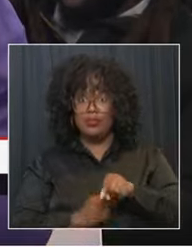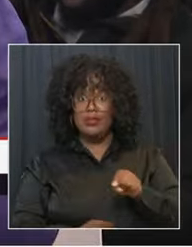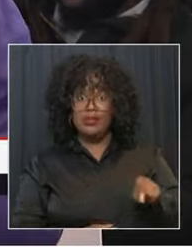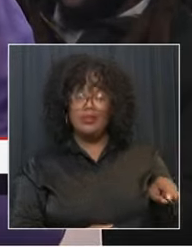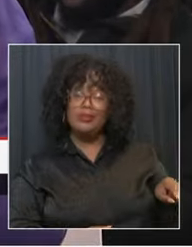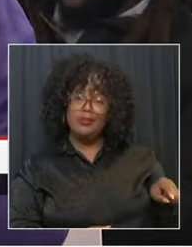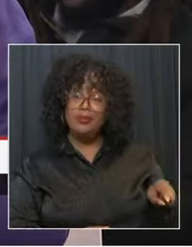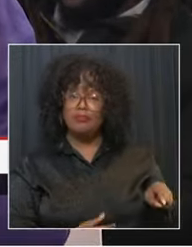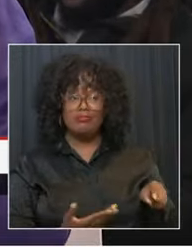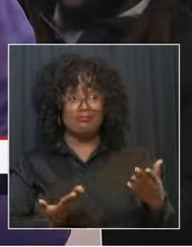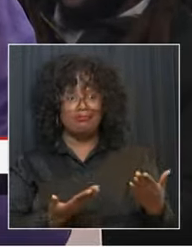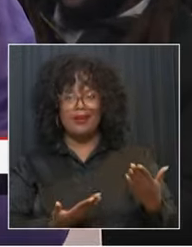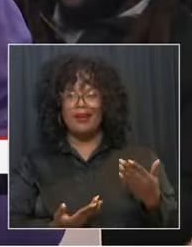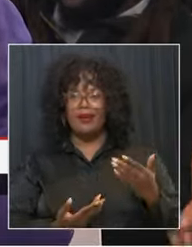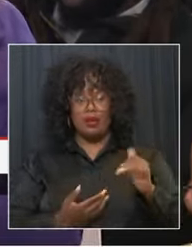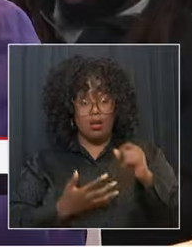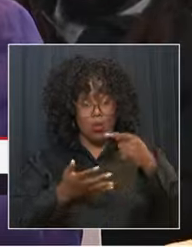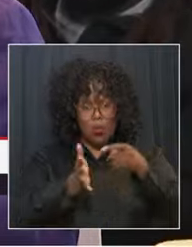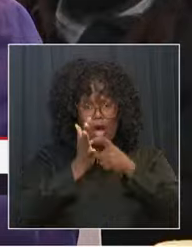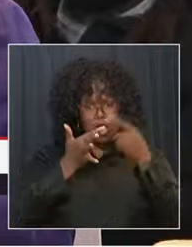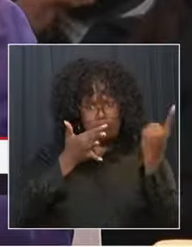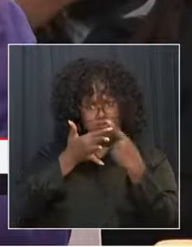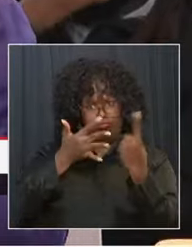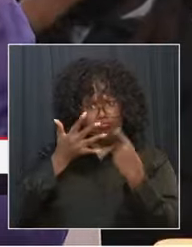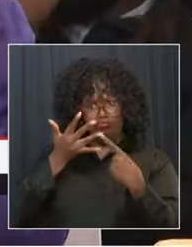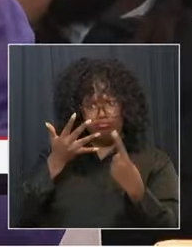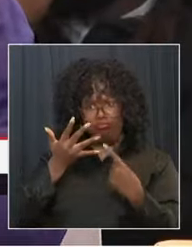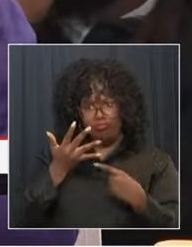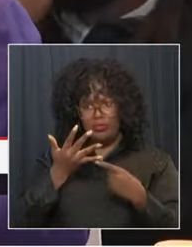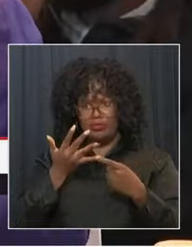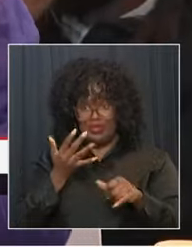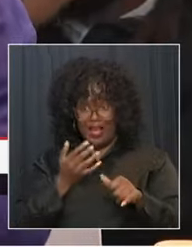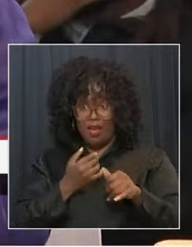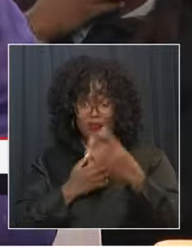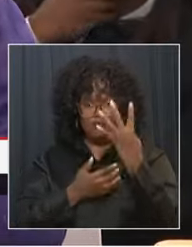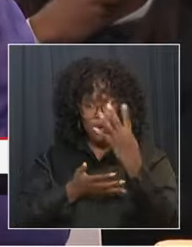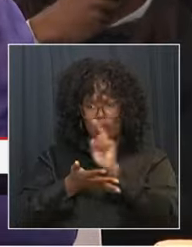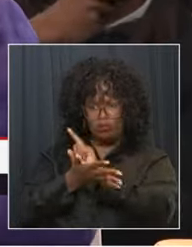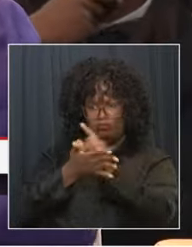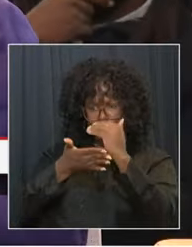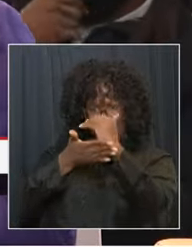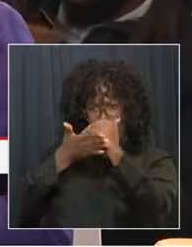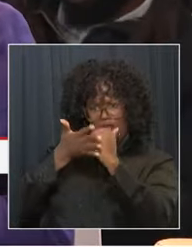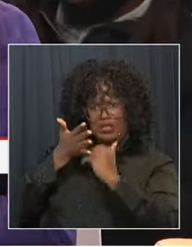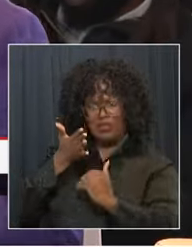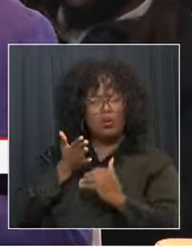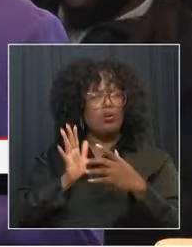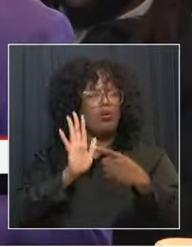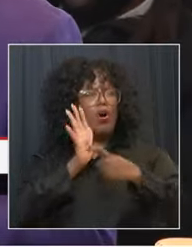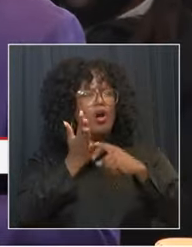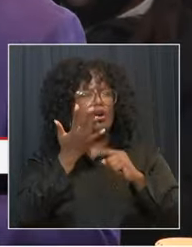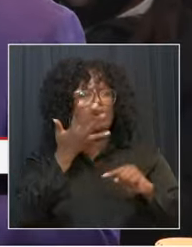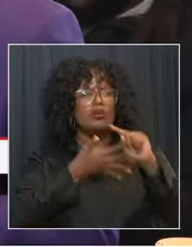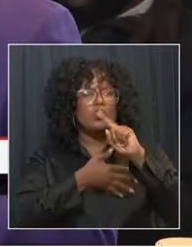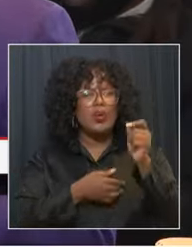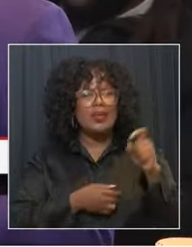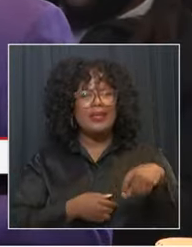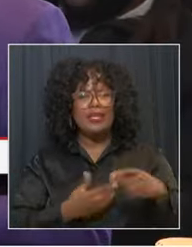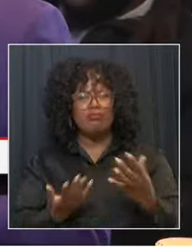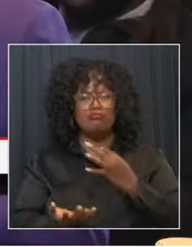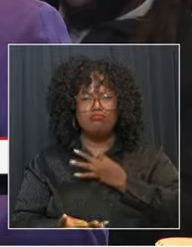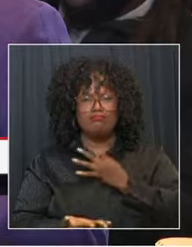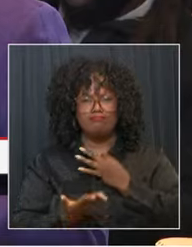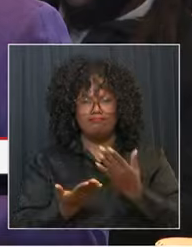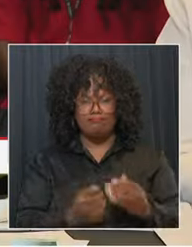cause. What does that mean? What are those requirements, and what's that reduction? Sure, we can talk a little bit about